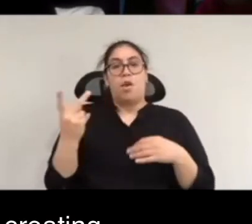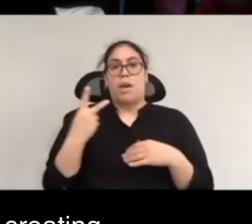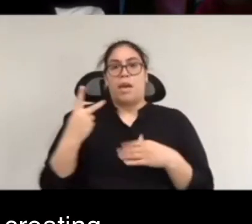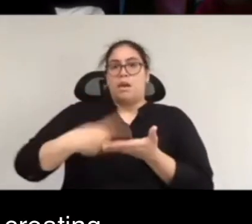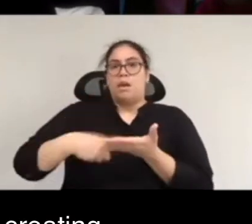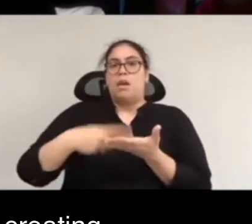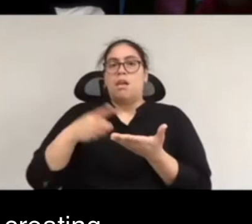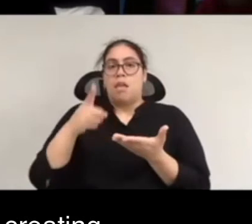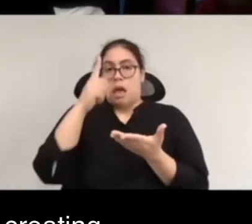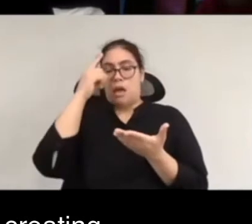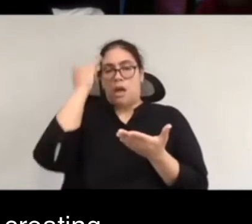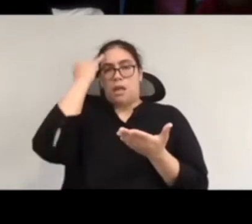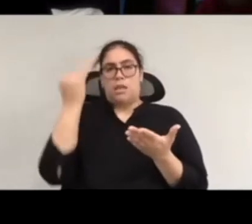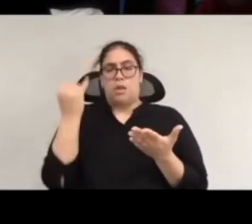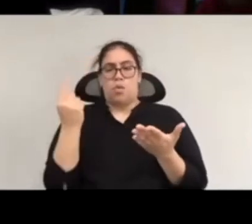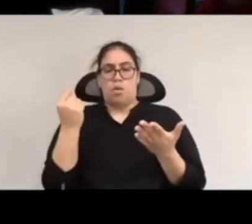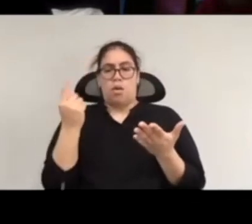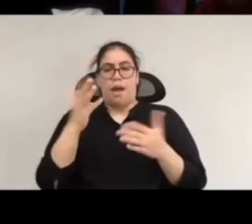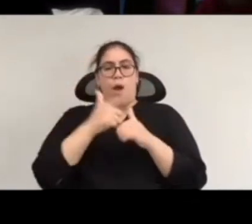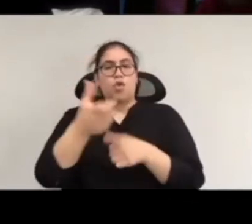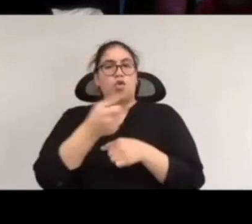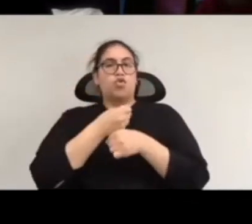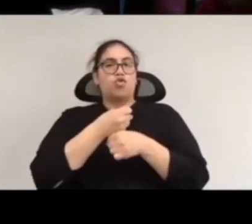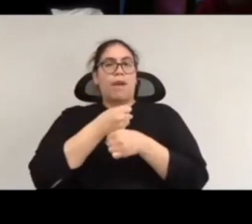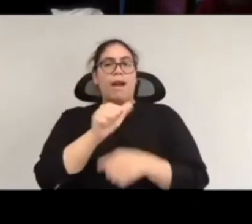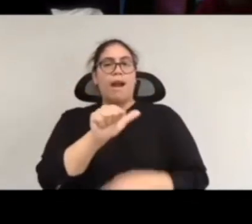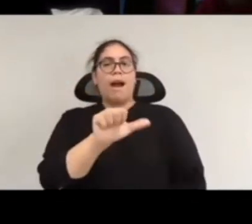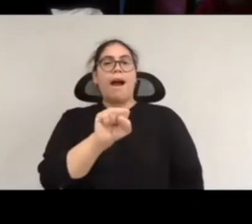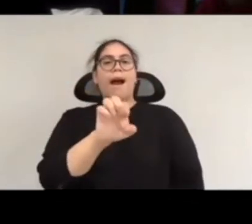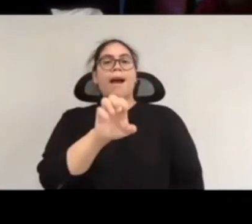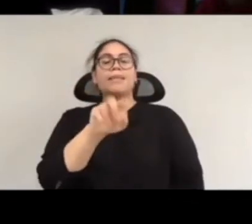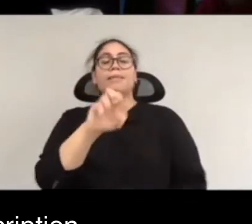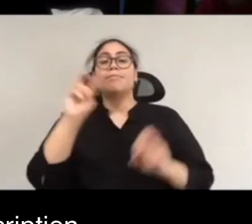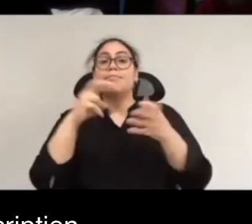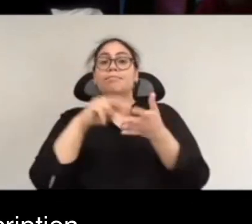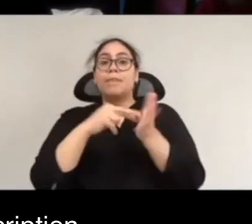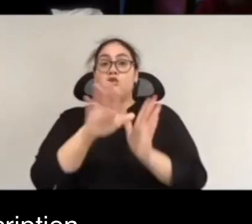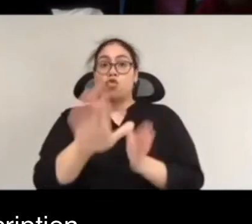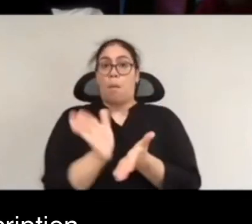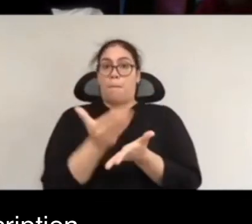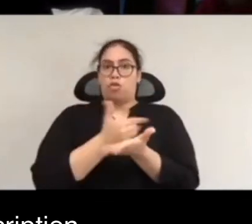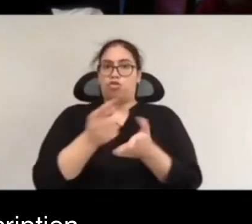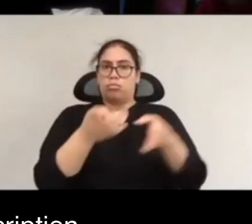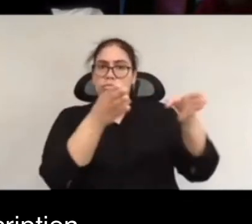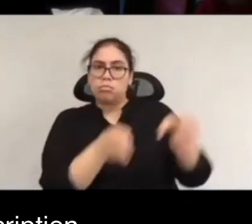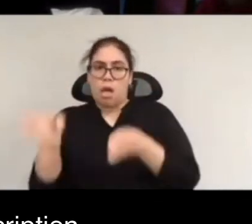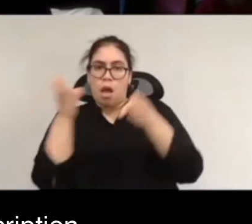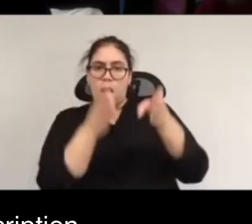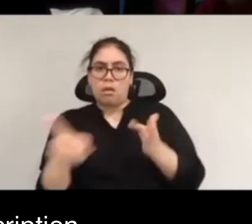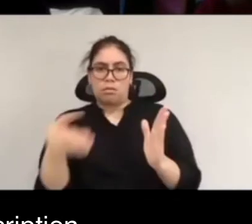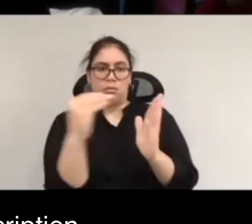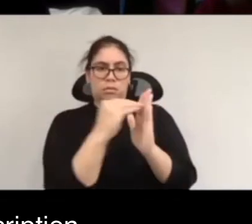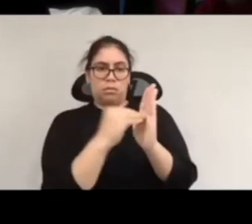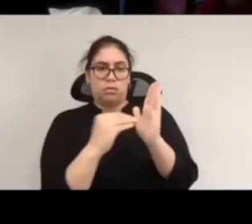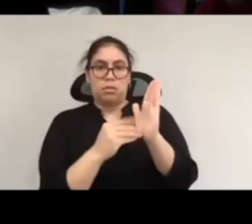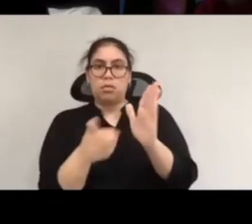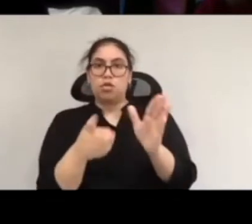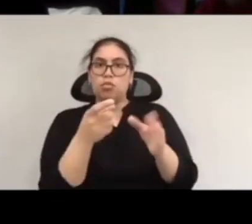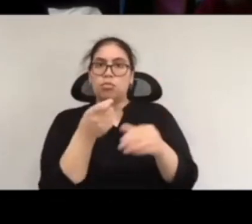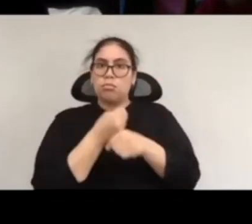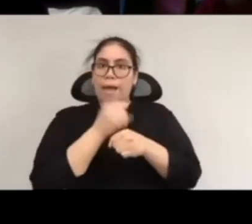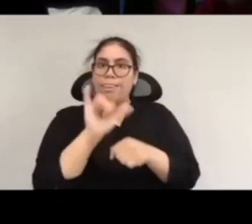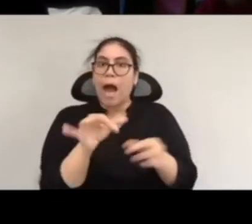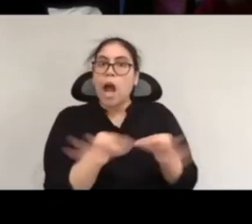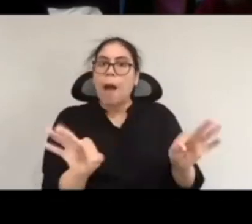creating the assets and the, you know, making a line in your budget to create the audio description, the captioning in advance. And when it goes on